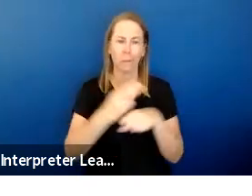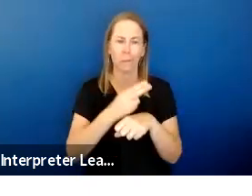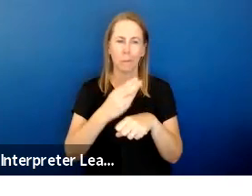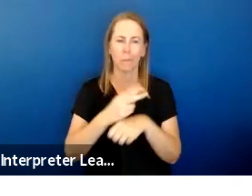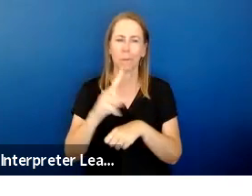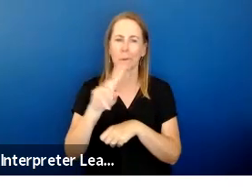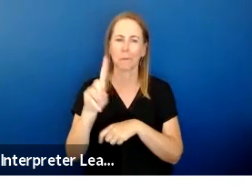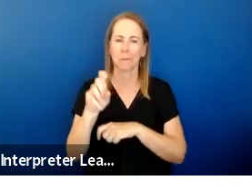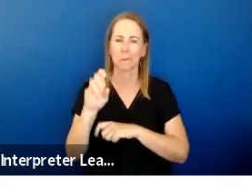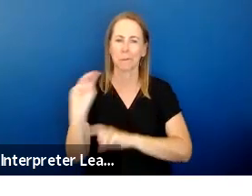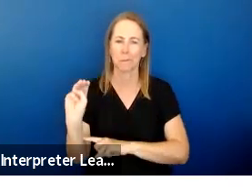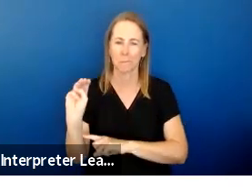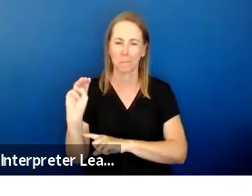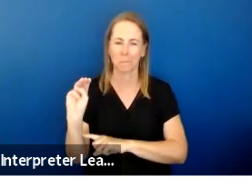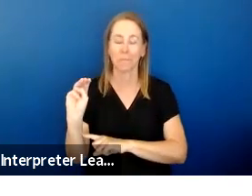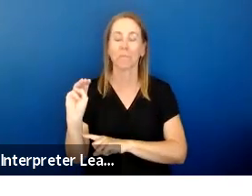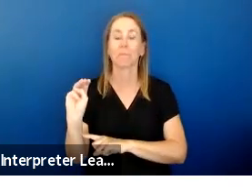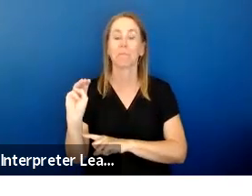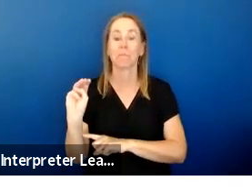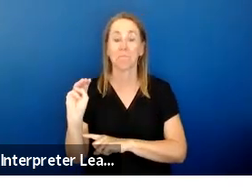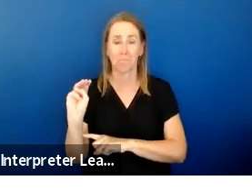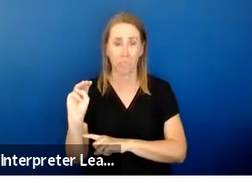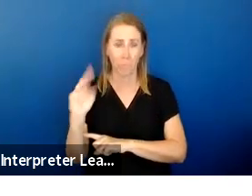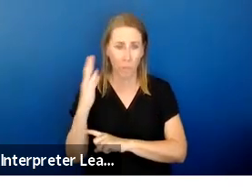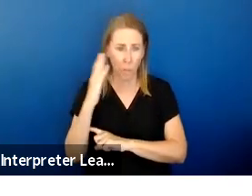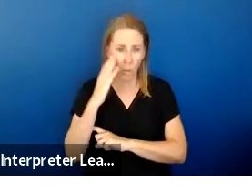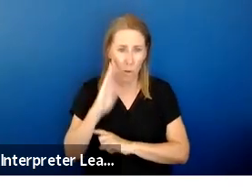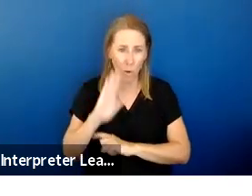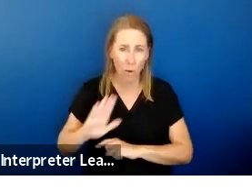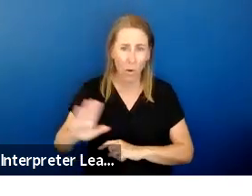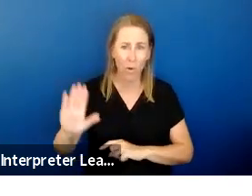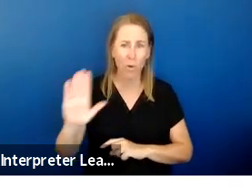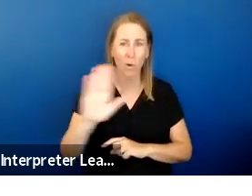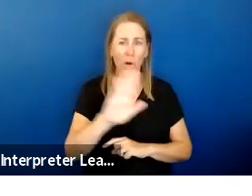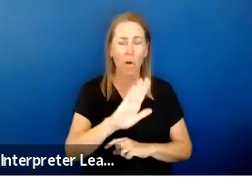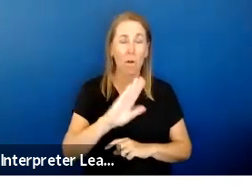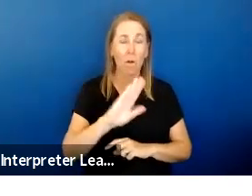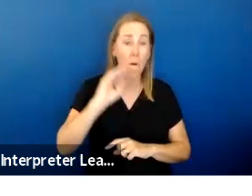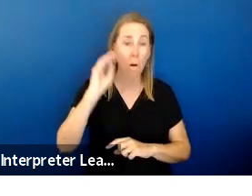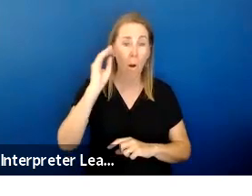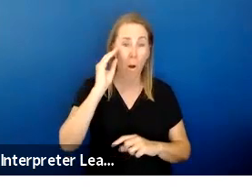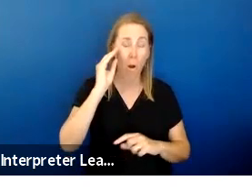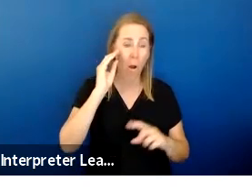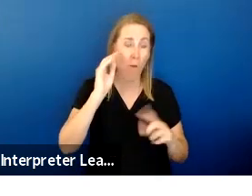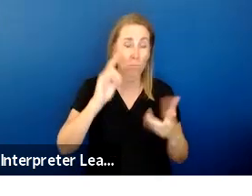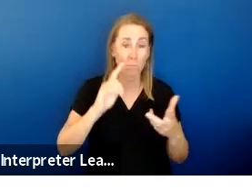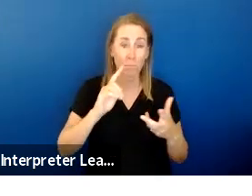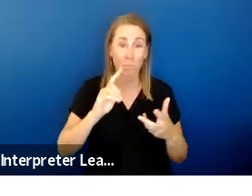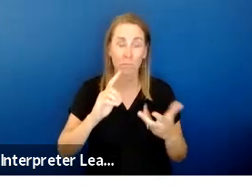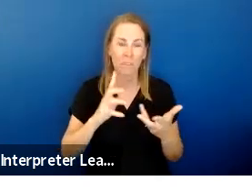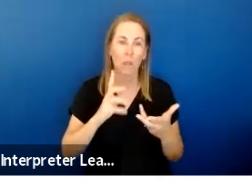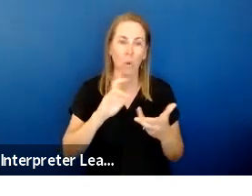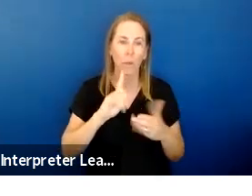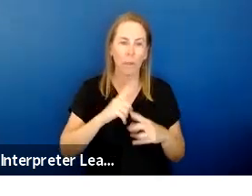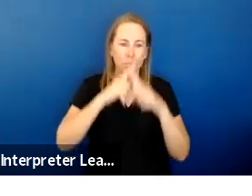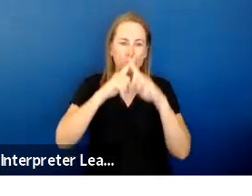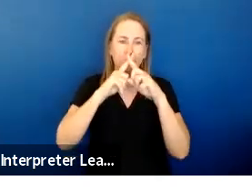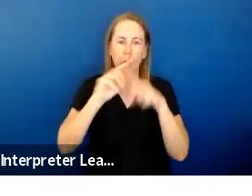and everyone's accounts will be muted, but for the webinar, if you do have